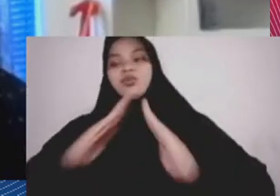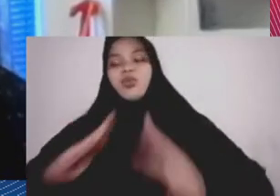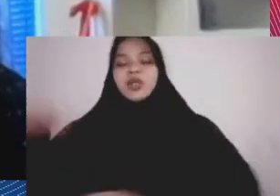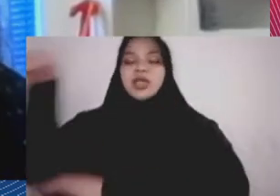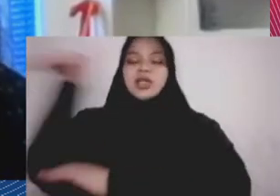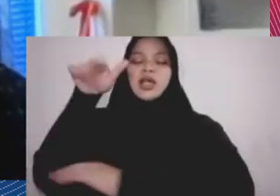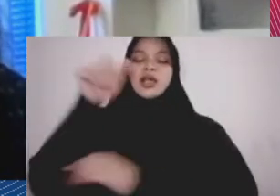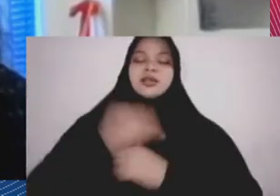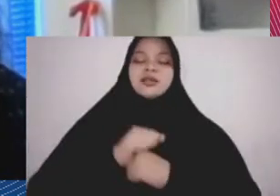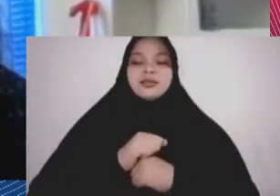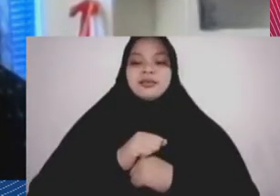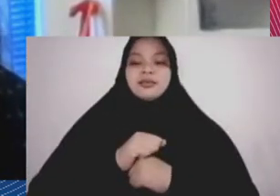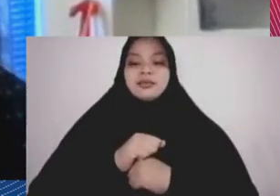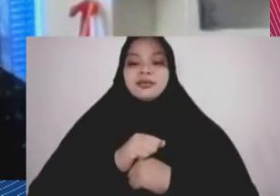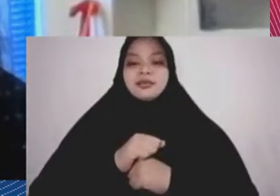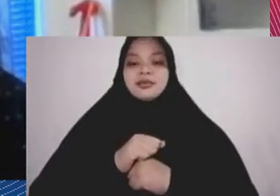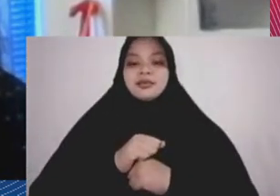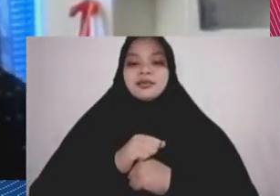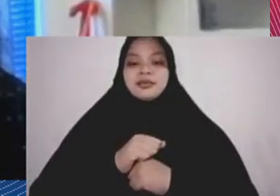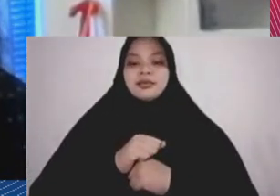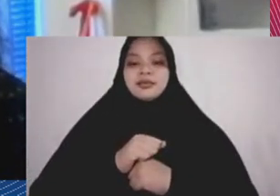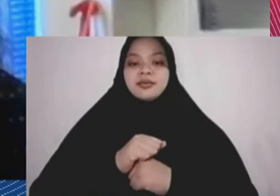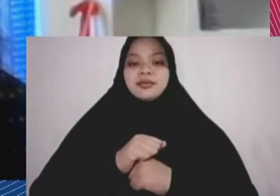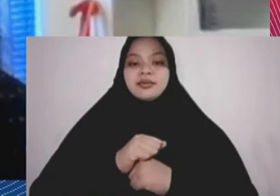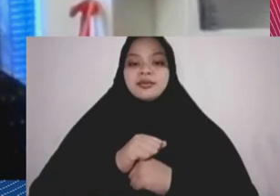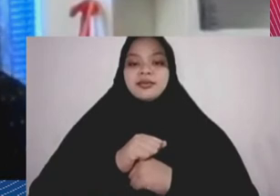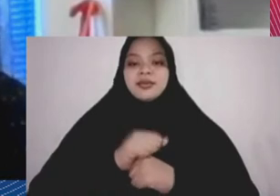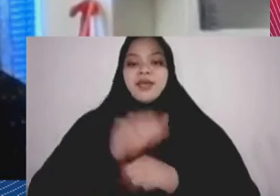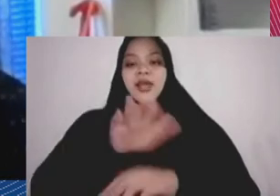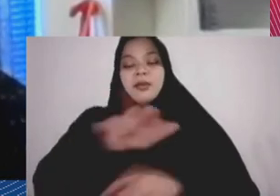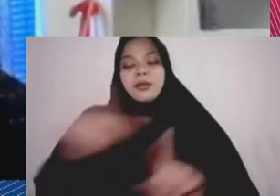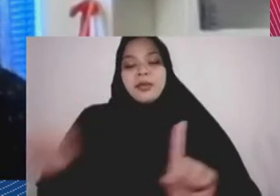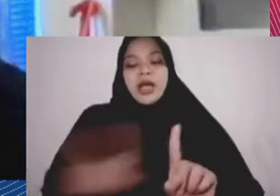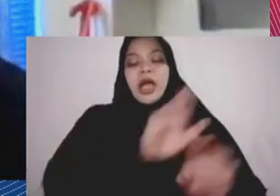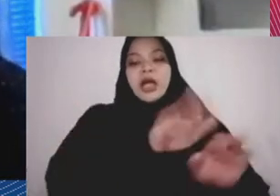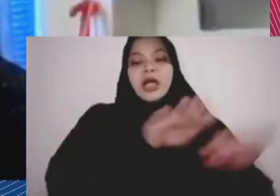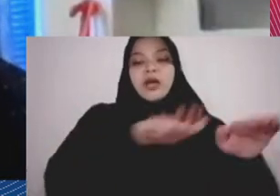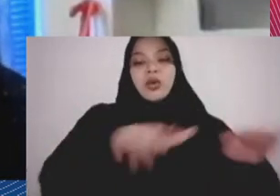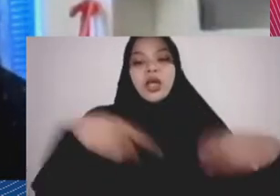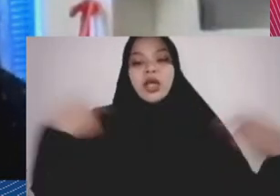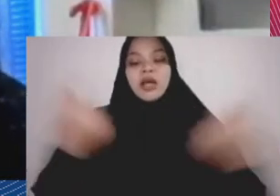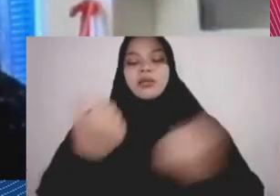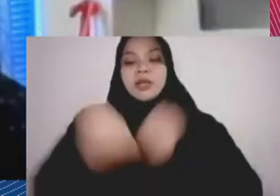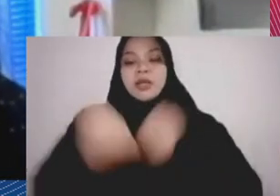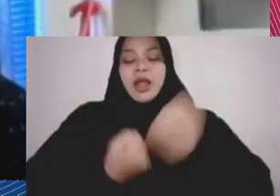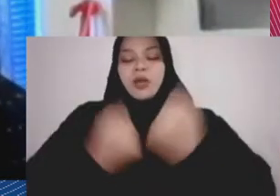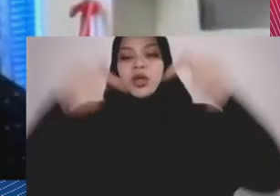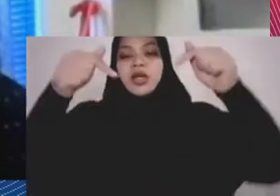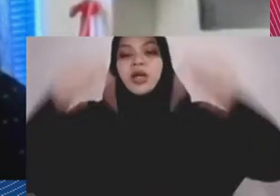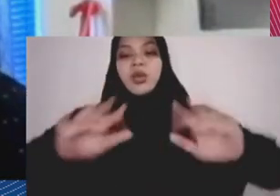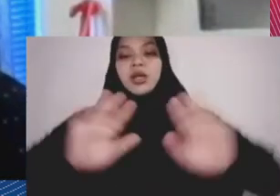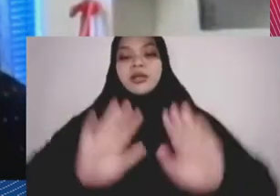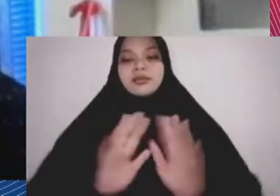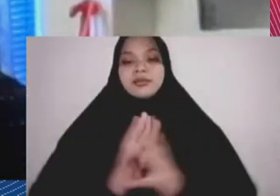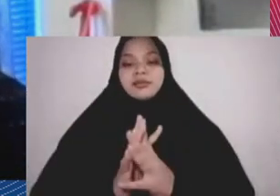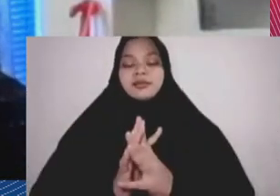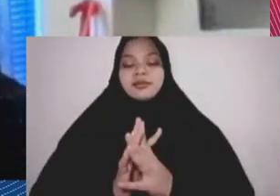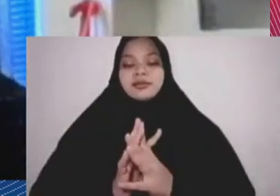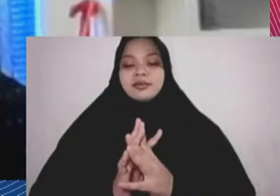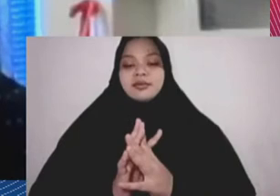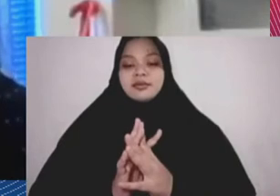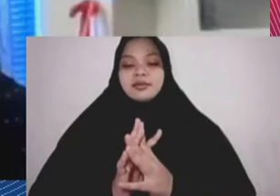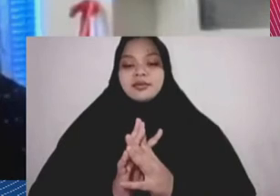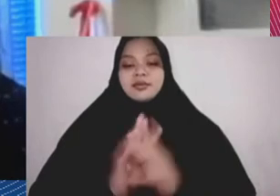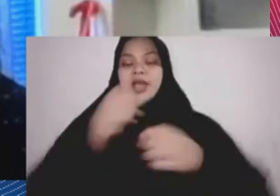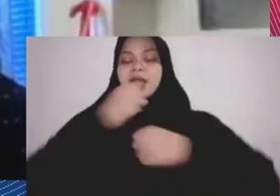marriage, I think that there are ways that we can do this, and particularly when survivors are